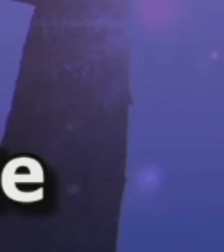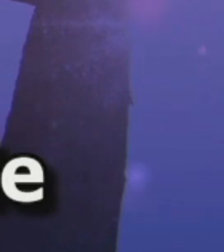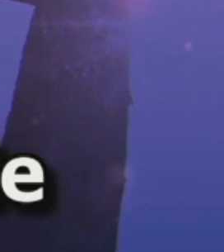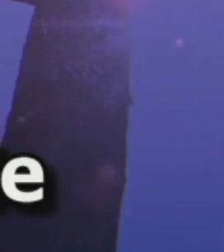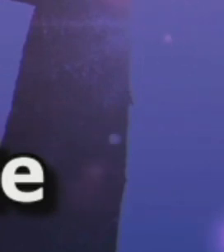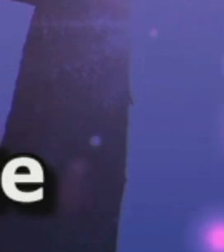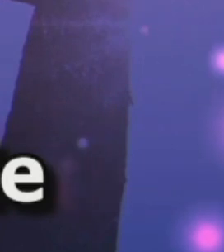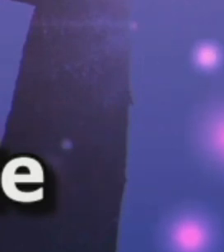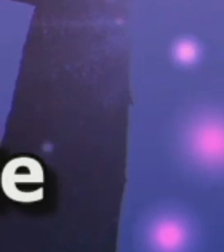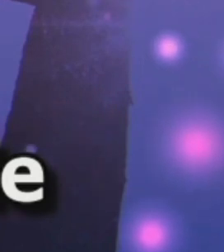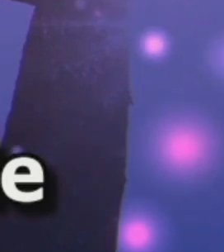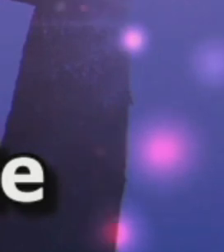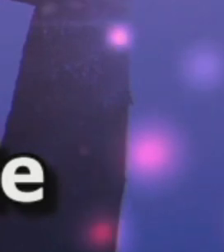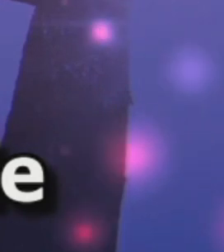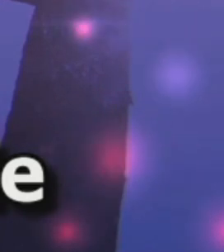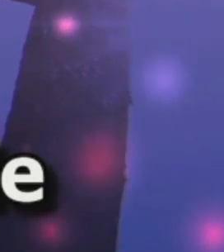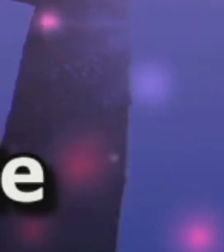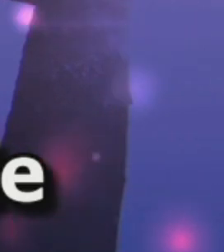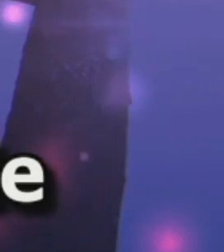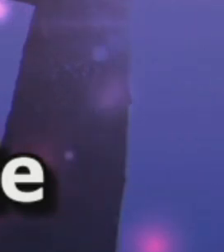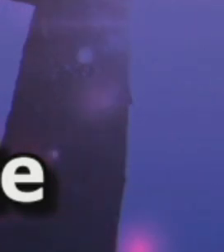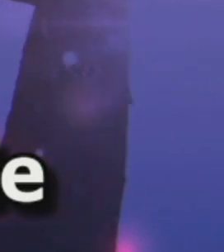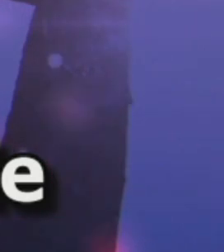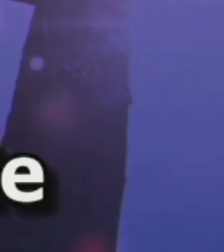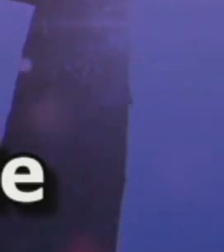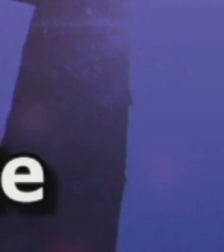believe. Lord, I